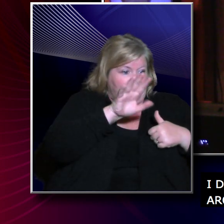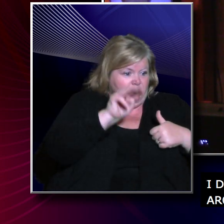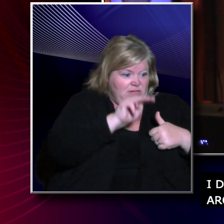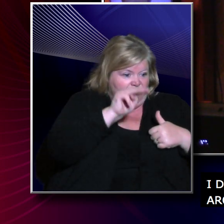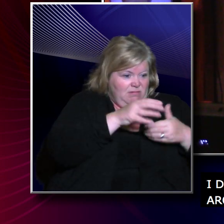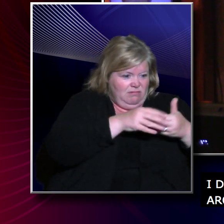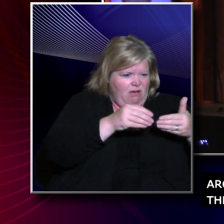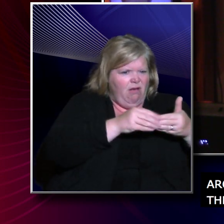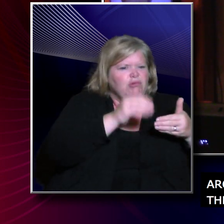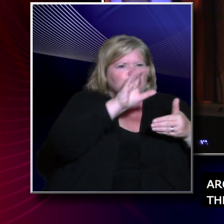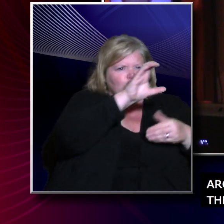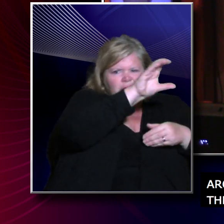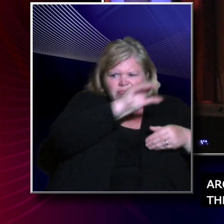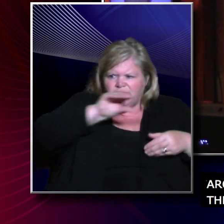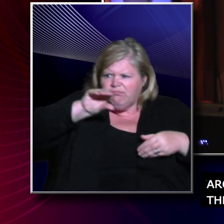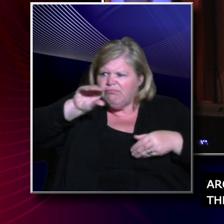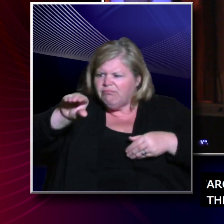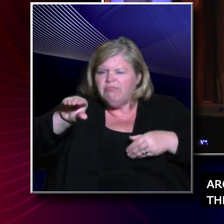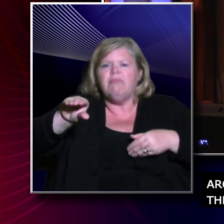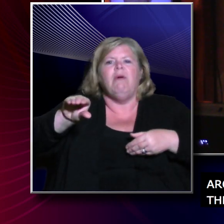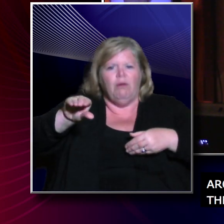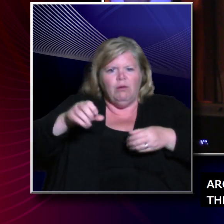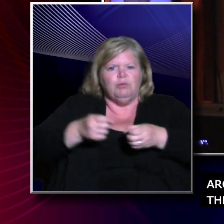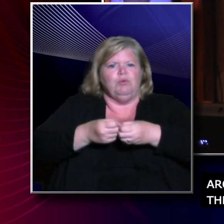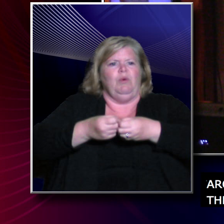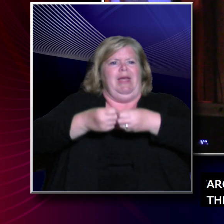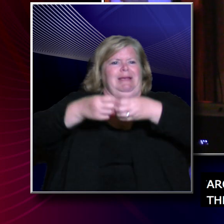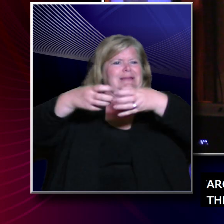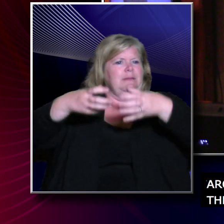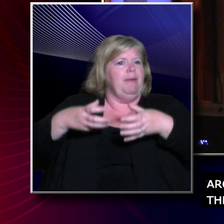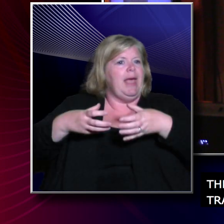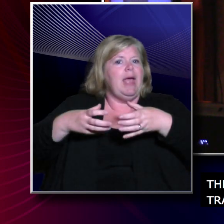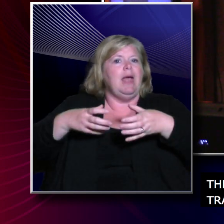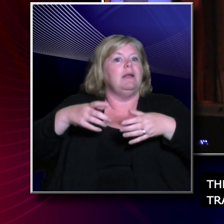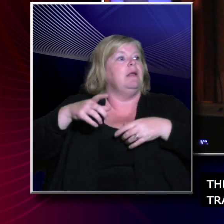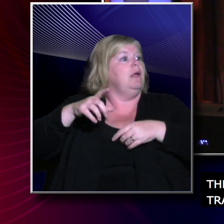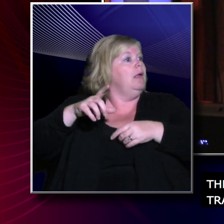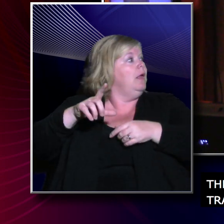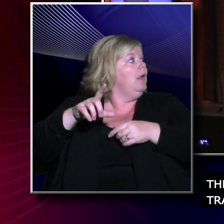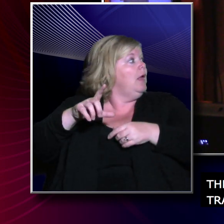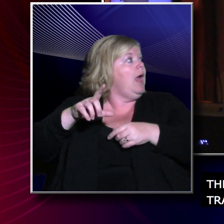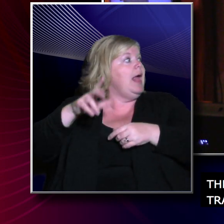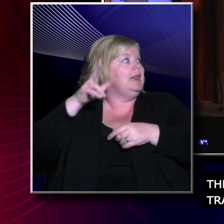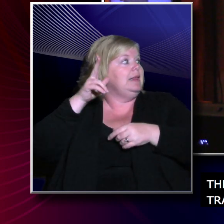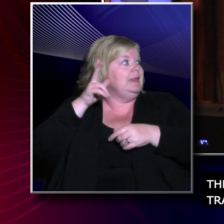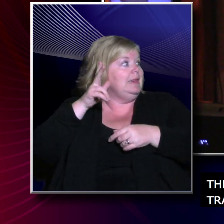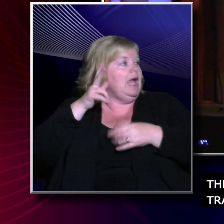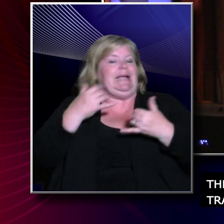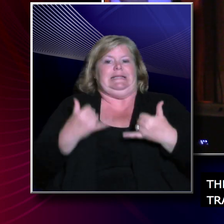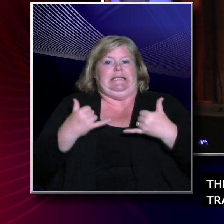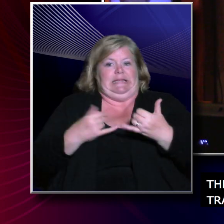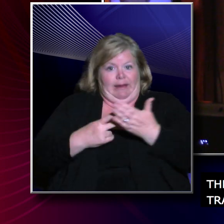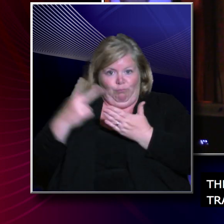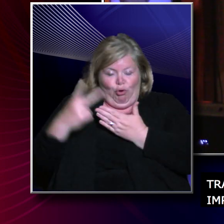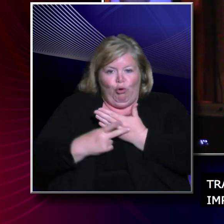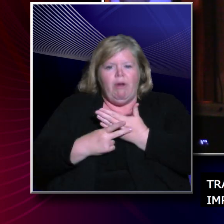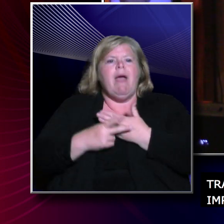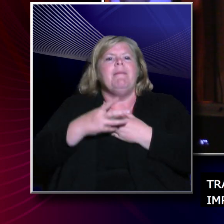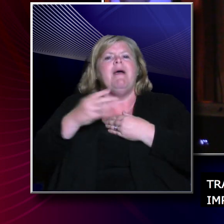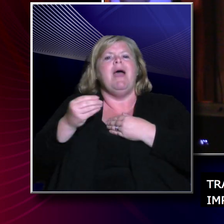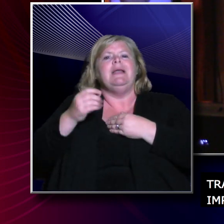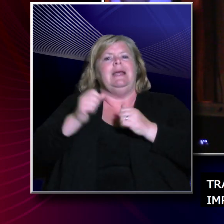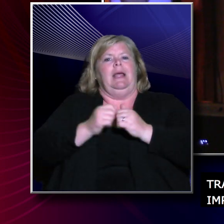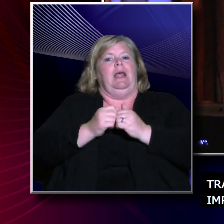transferred to expand existing program or to implement a new program. Again, that